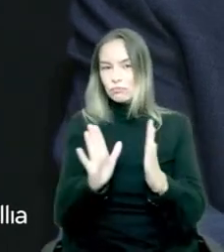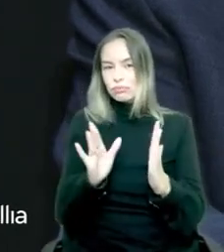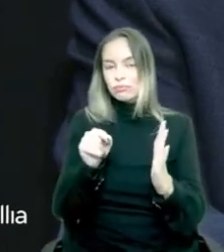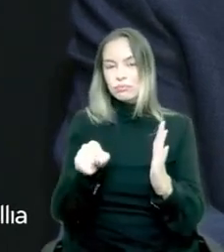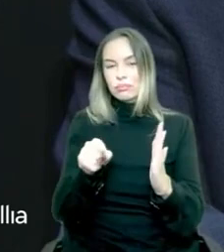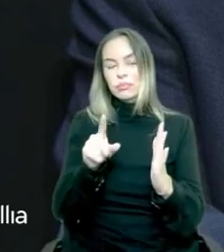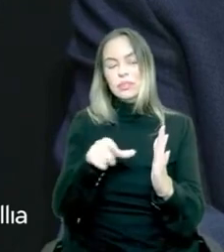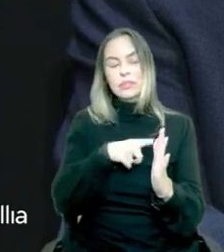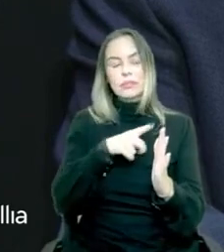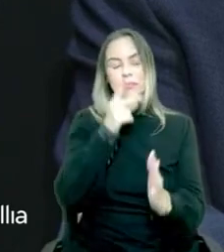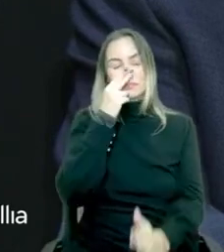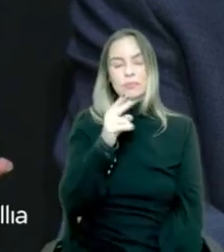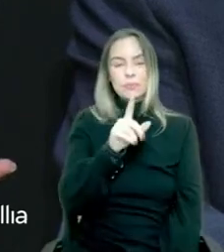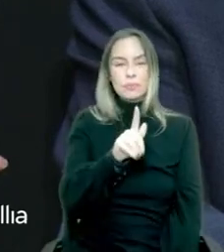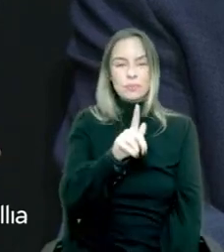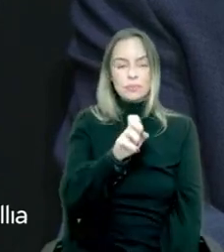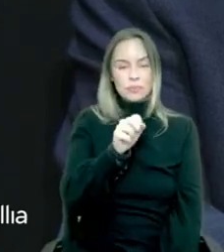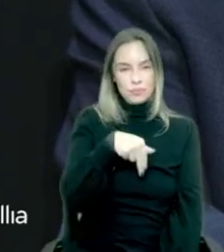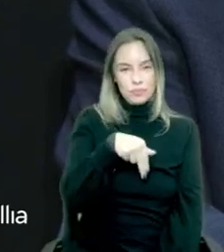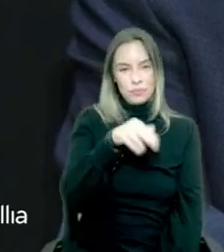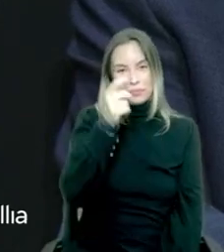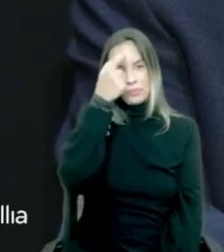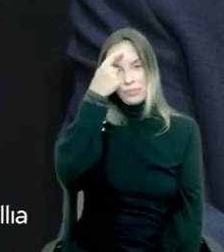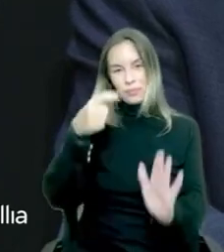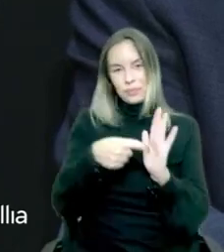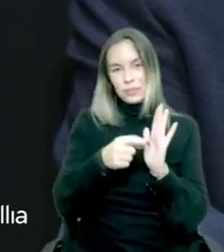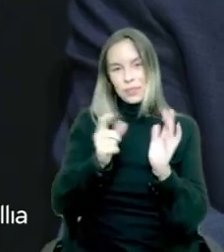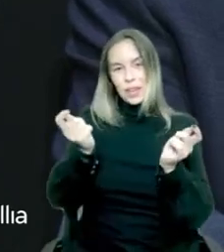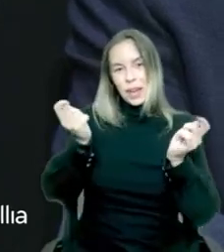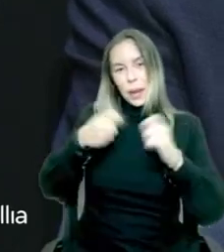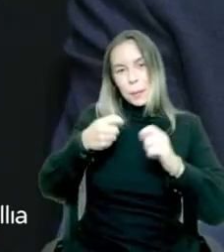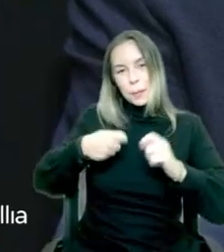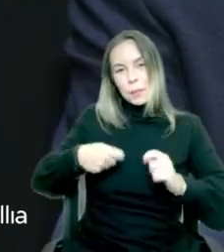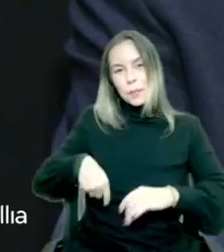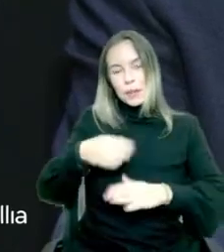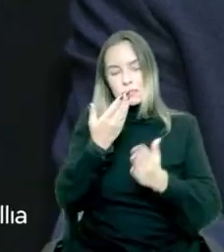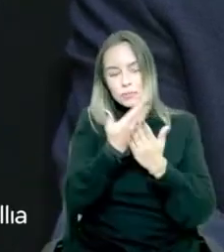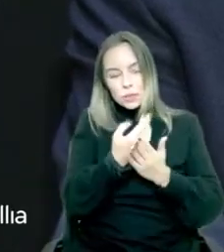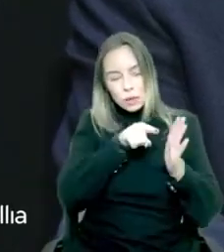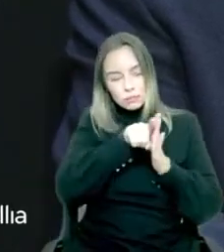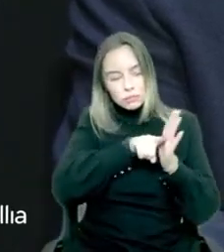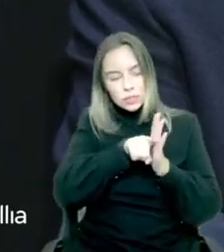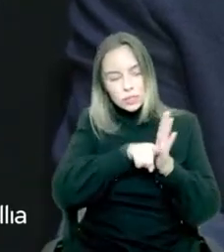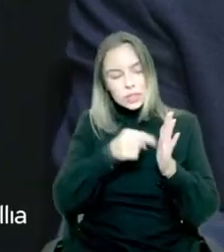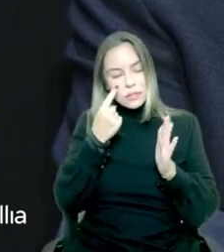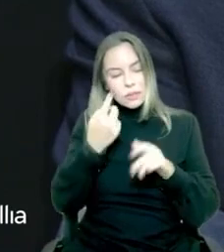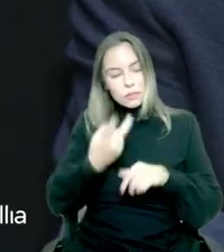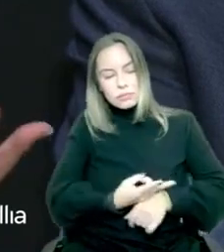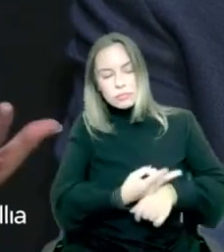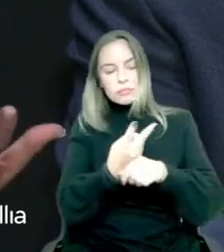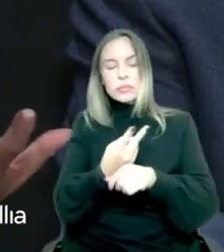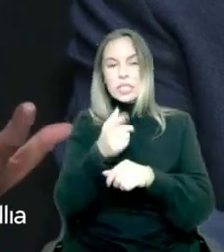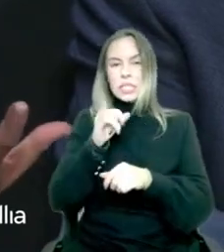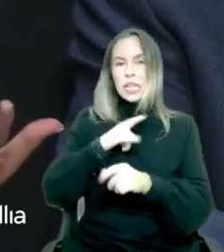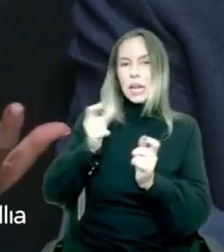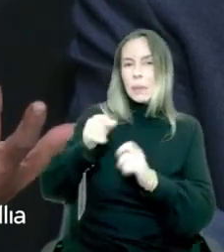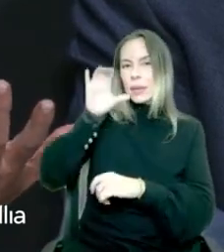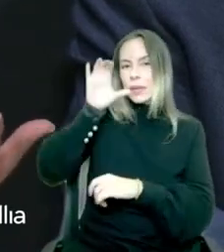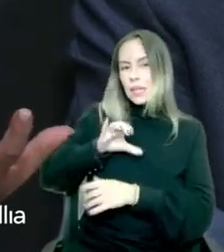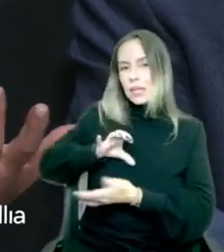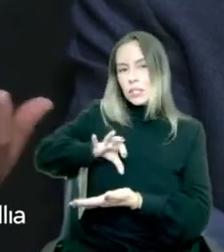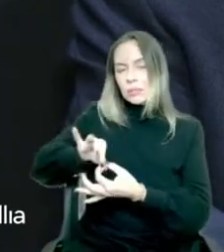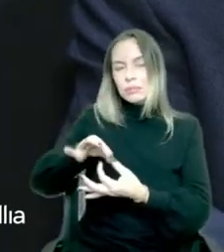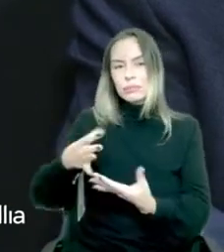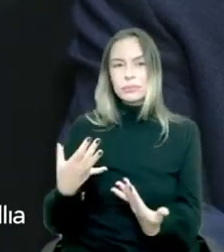capabilities that we've stood up and opportunities that we've pursued is in our customer engagement group. So really think of it as